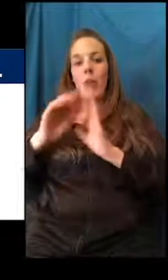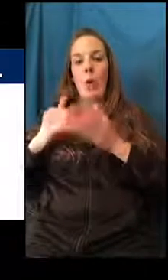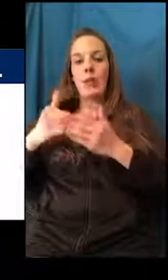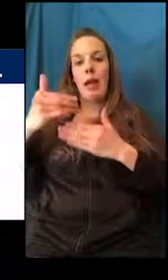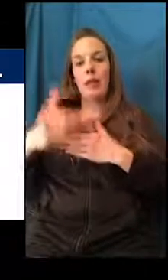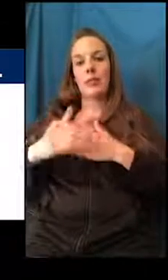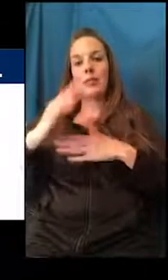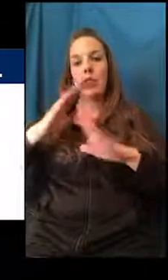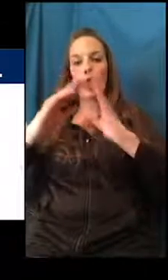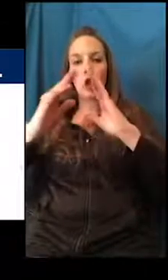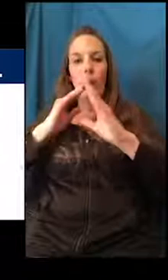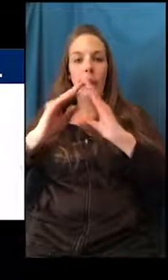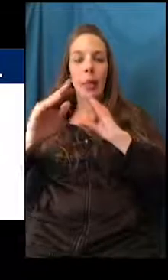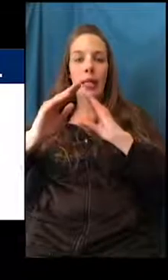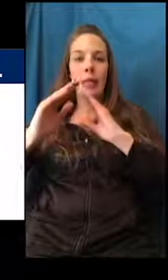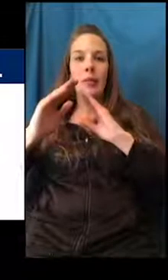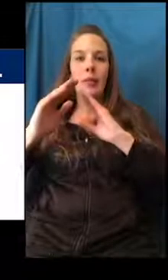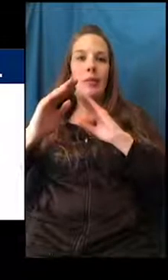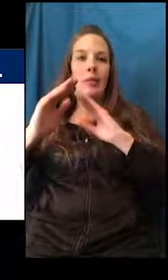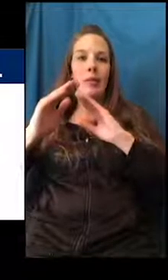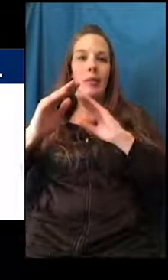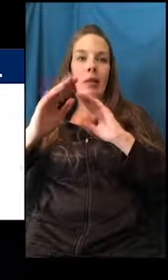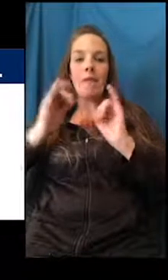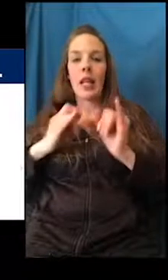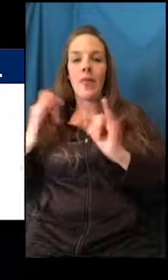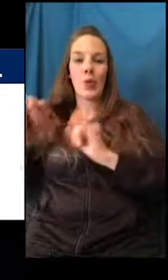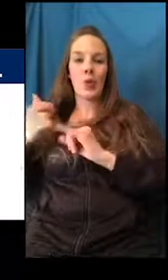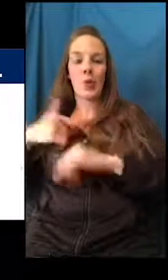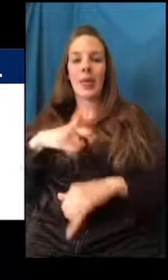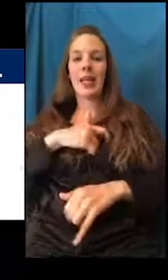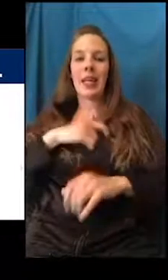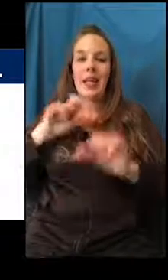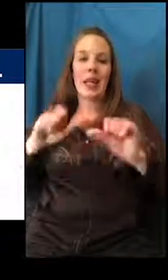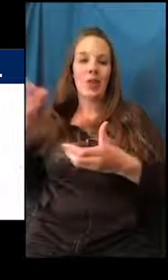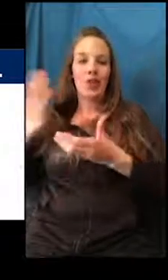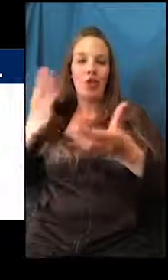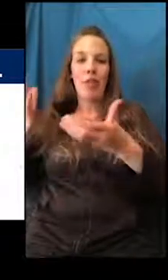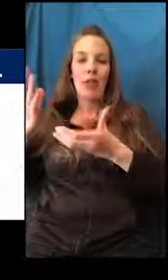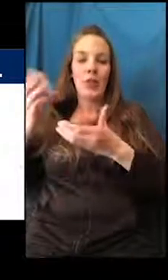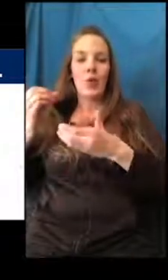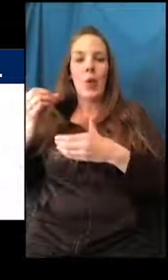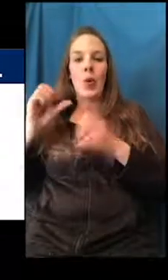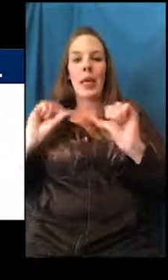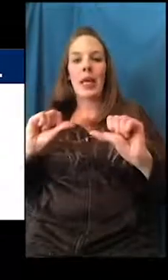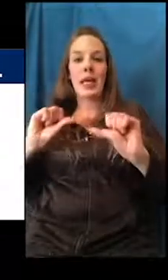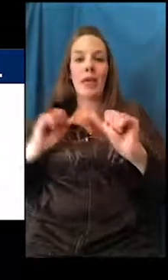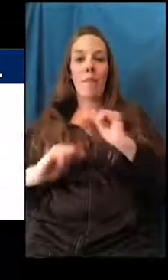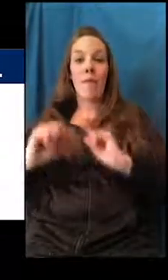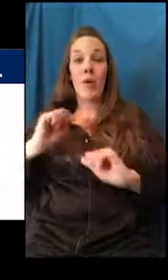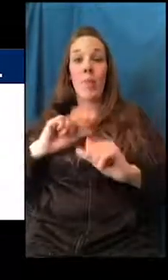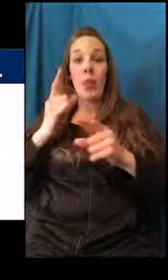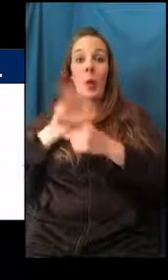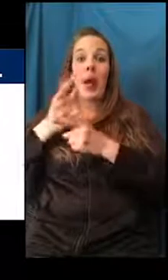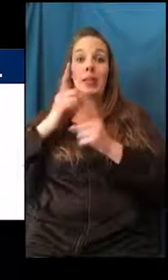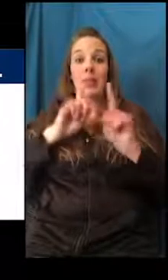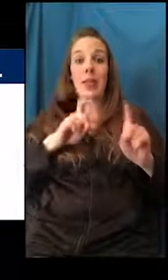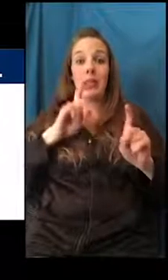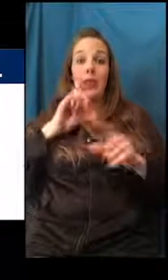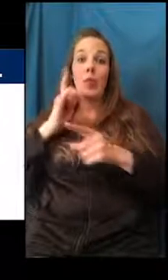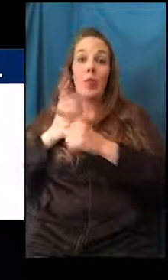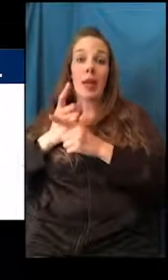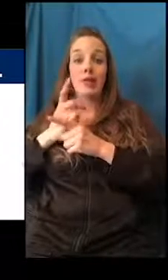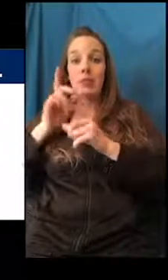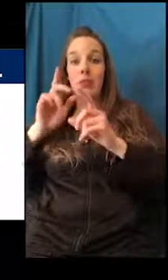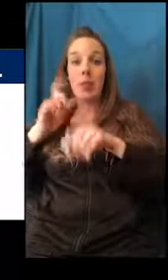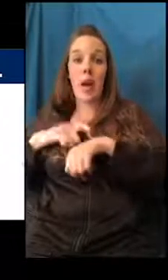of individuals that we can serve, so we can perform the right tests at the right time. Very